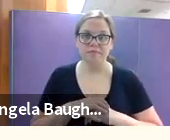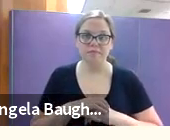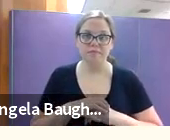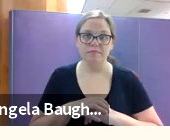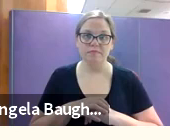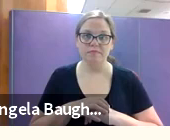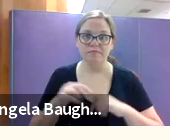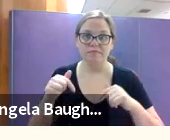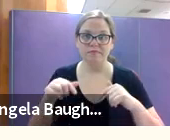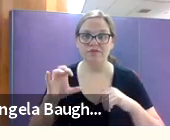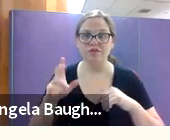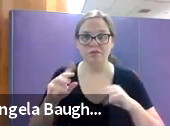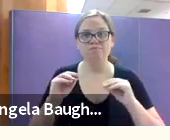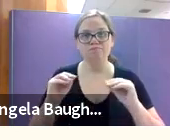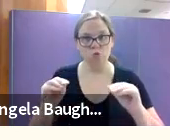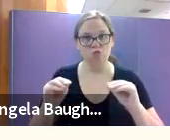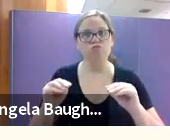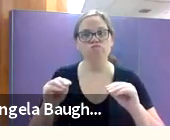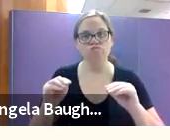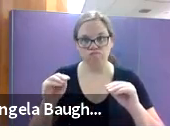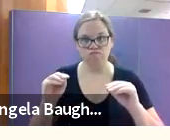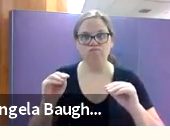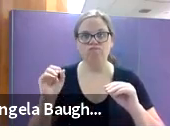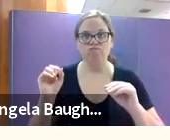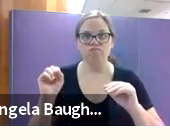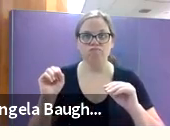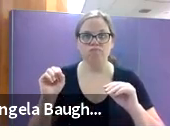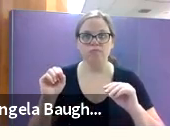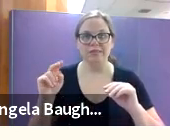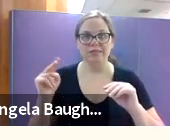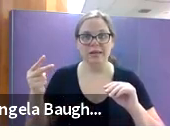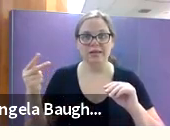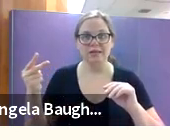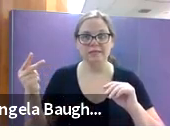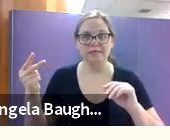This is Chuck. I'll make the motion. I need a second.